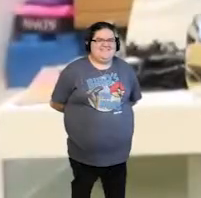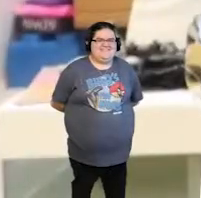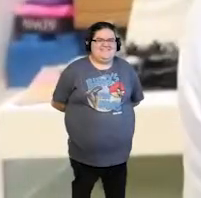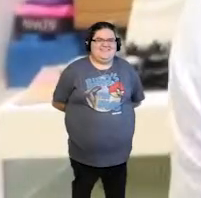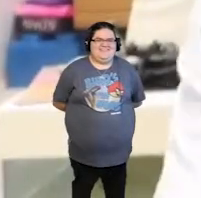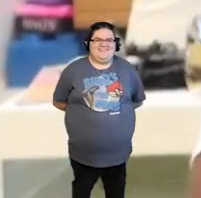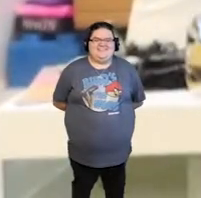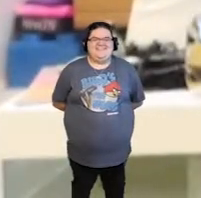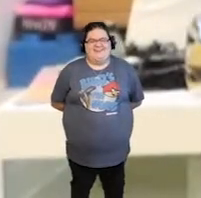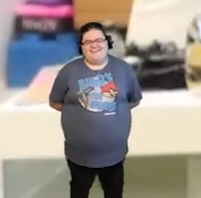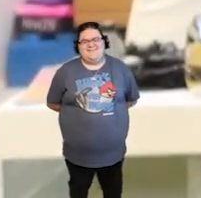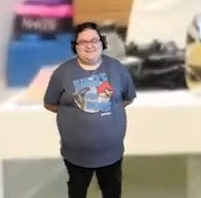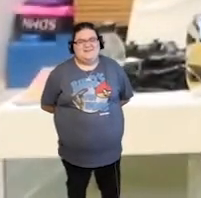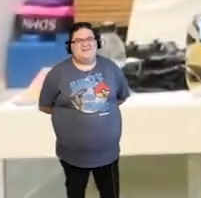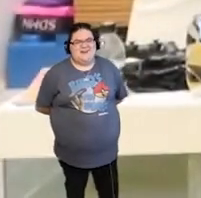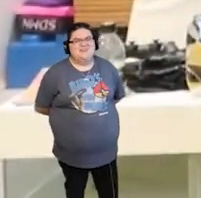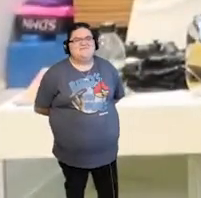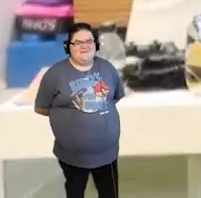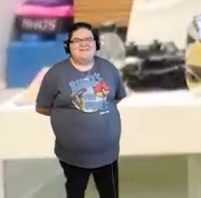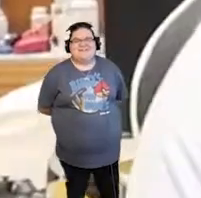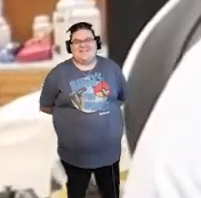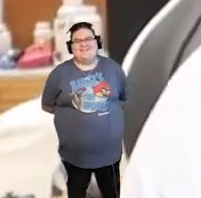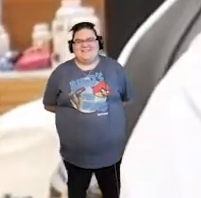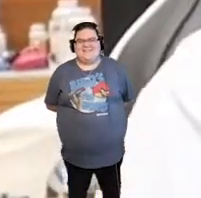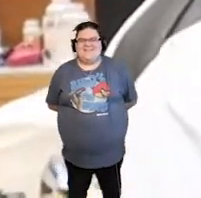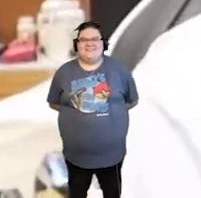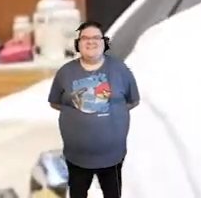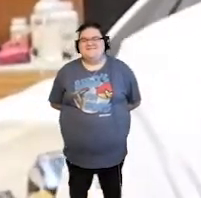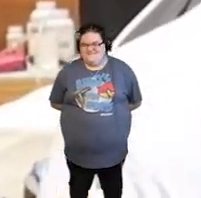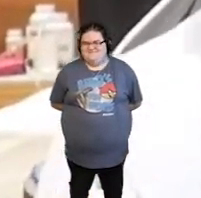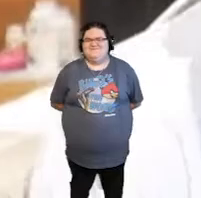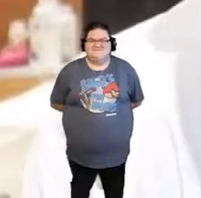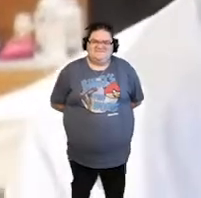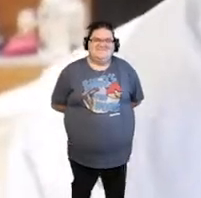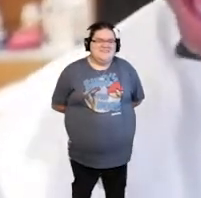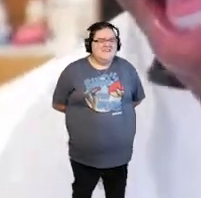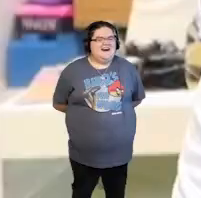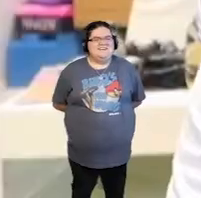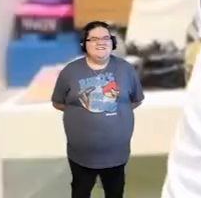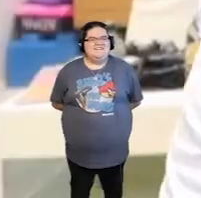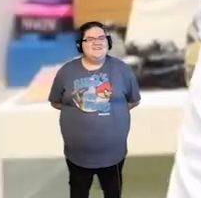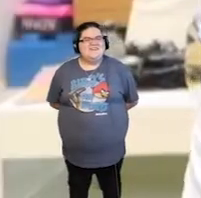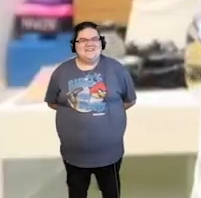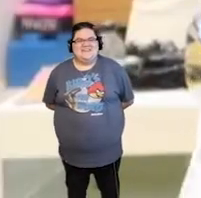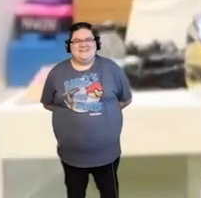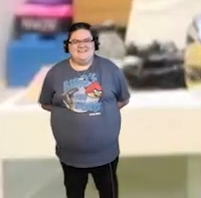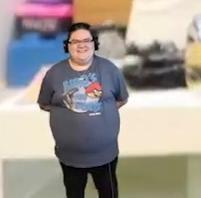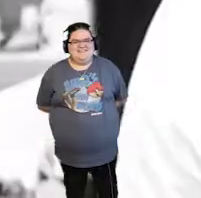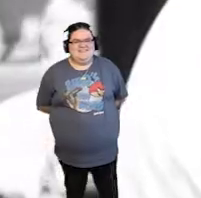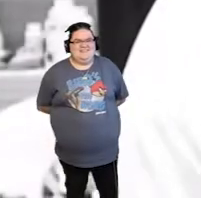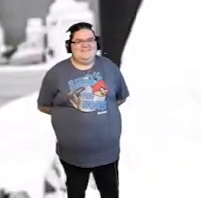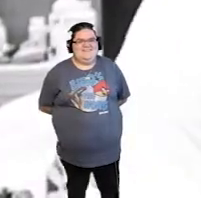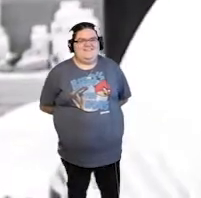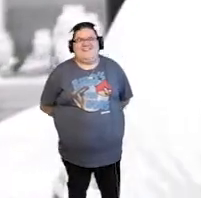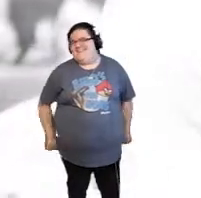You want me to start ucking an Alford? Yeah, that's basically, deep throwing an Alford. You only know she'll be hearing